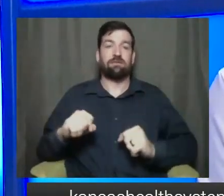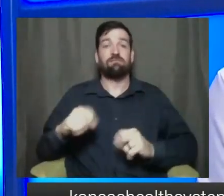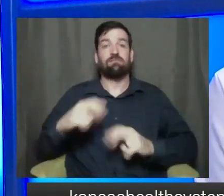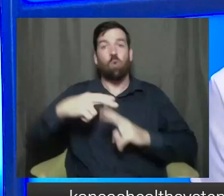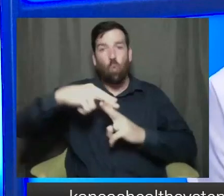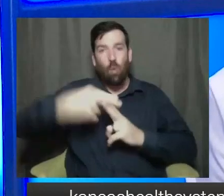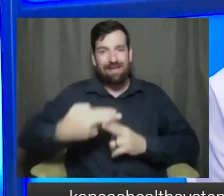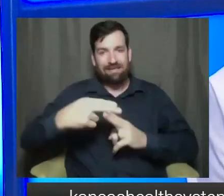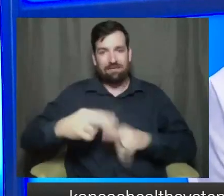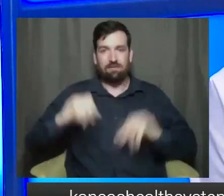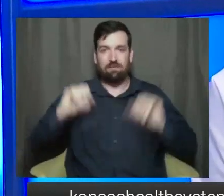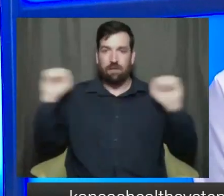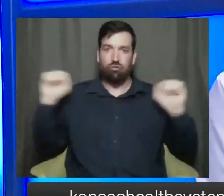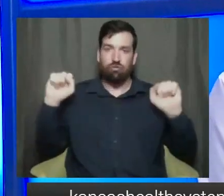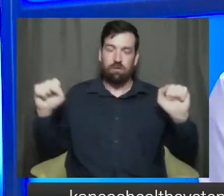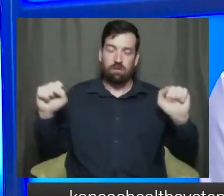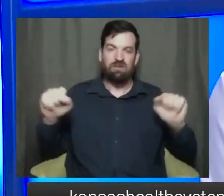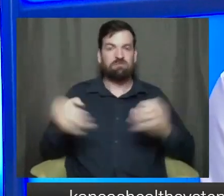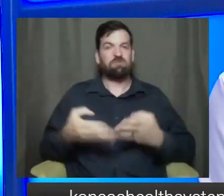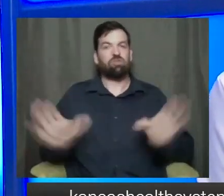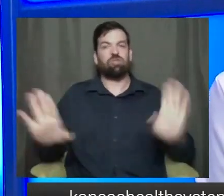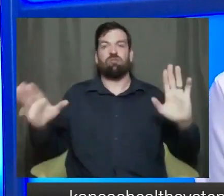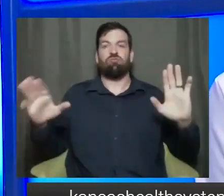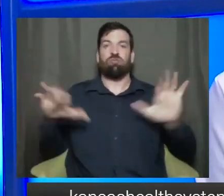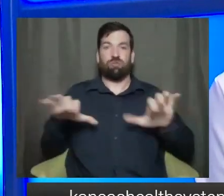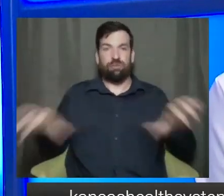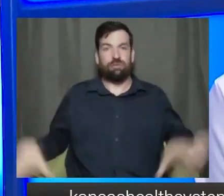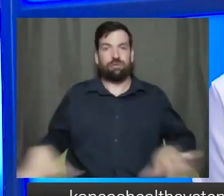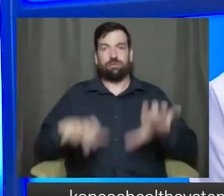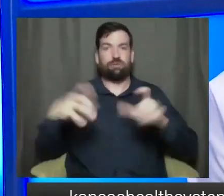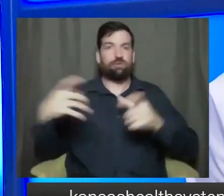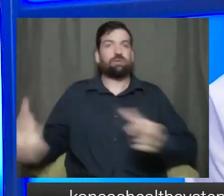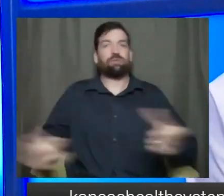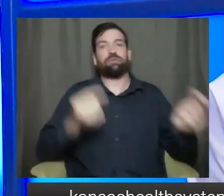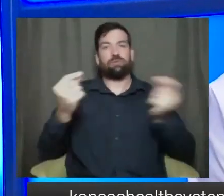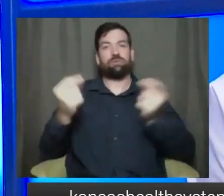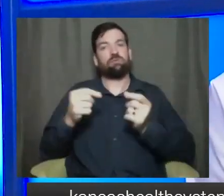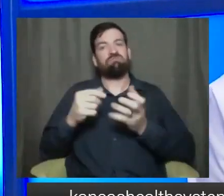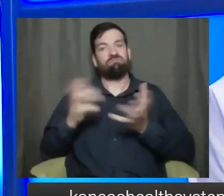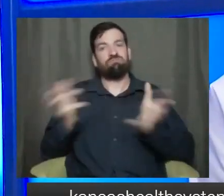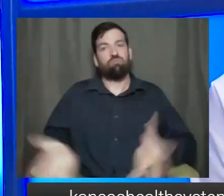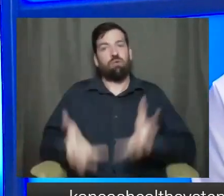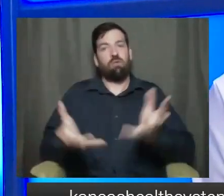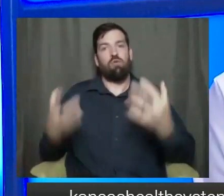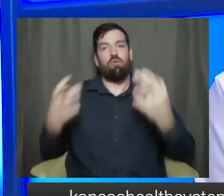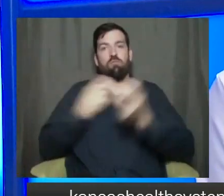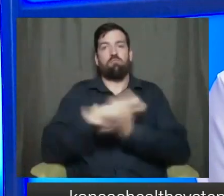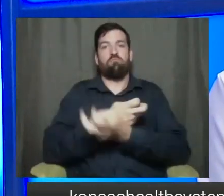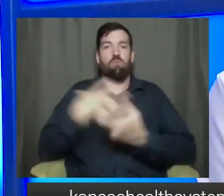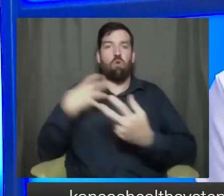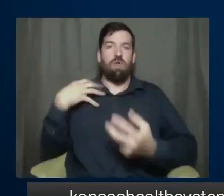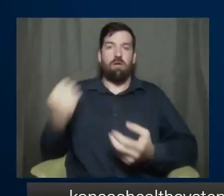and general physical activity in general can be really helpful to promote bone health and increase longevity.